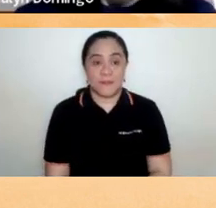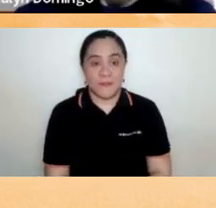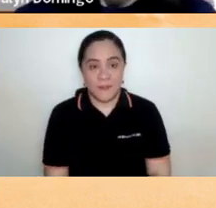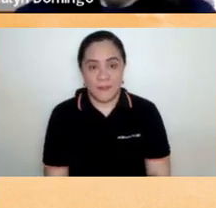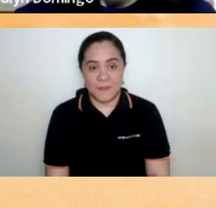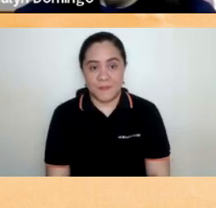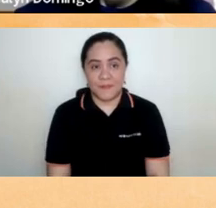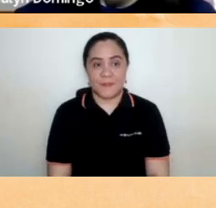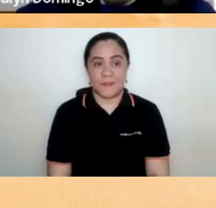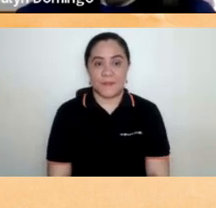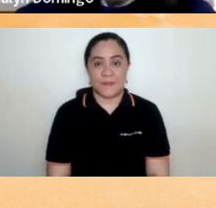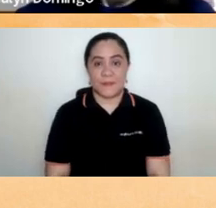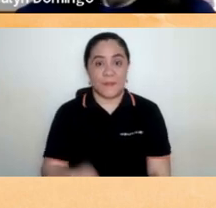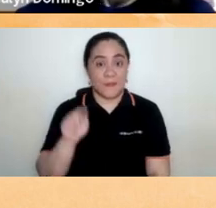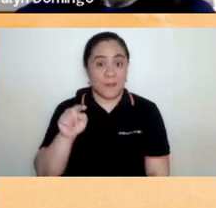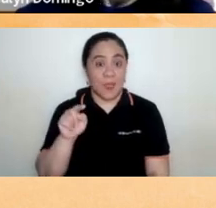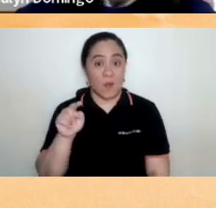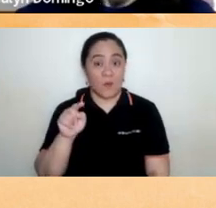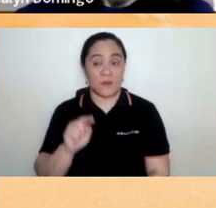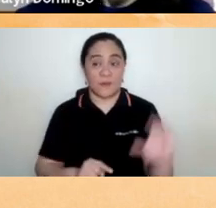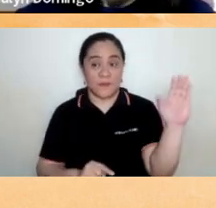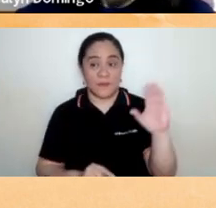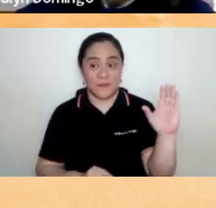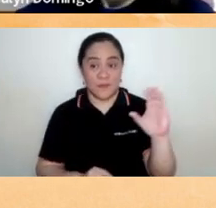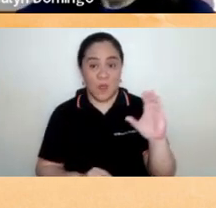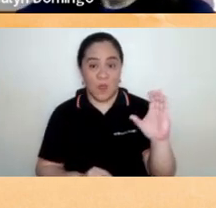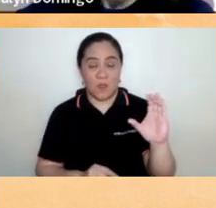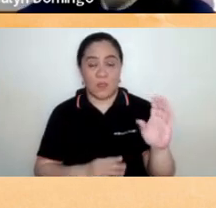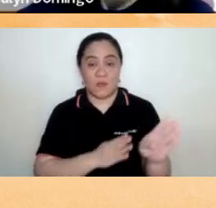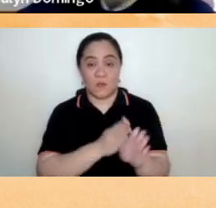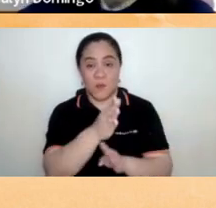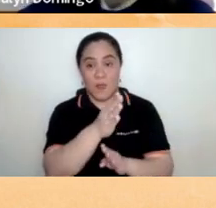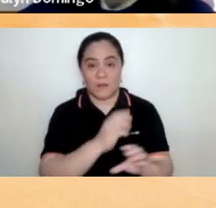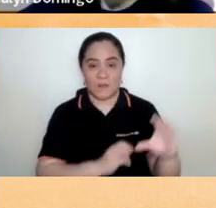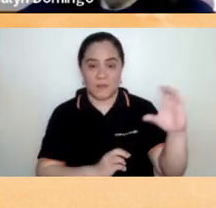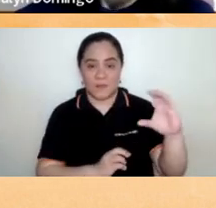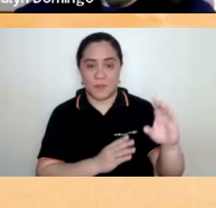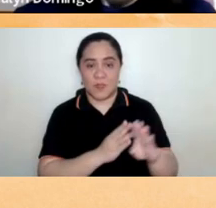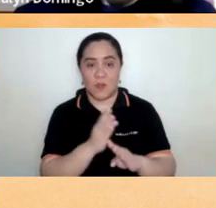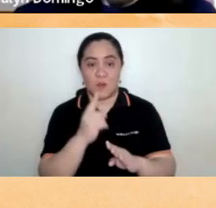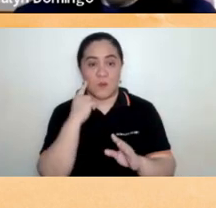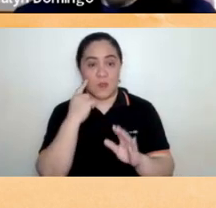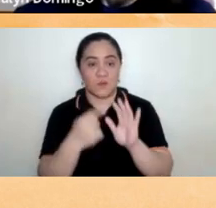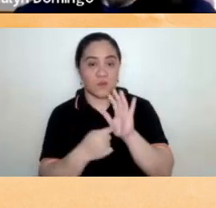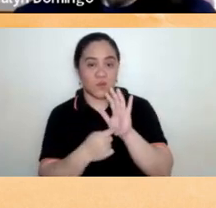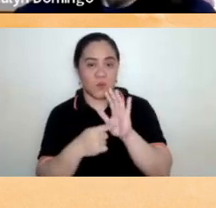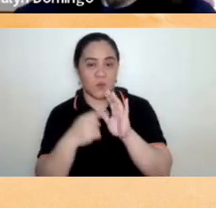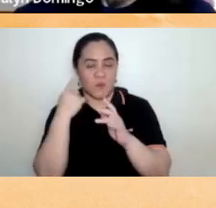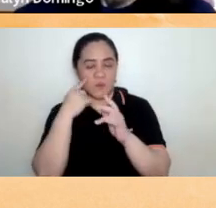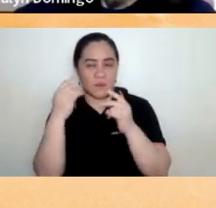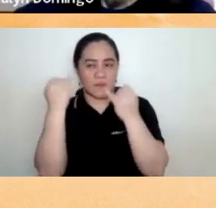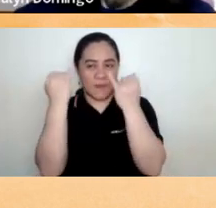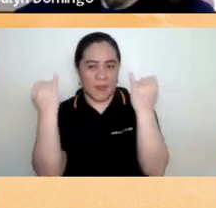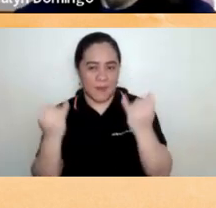Now, the cortex pathway ignites the anxiety through thoughts and images. For example,